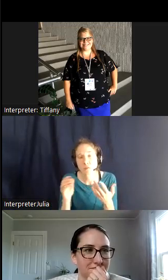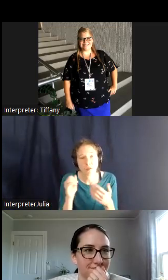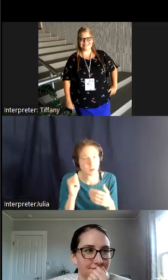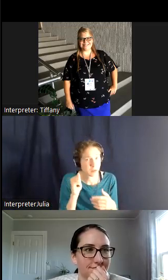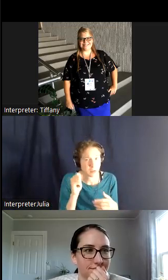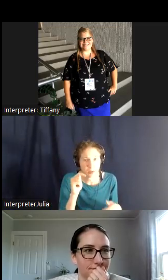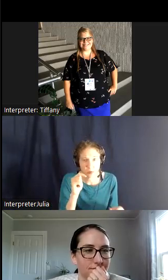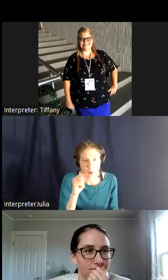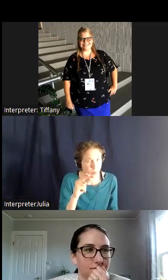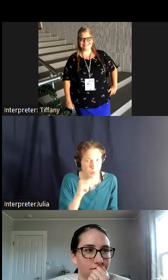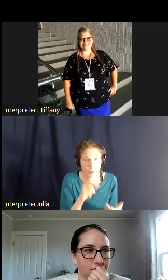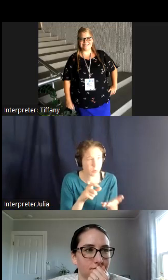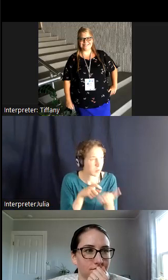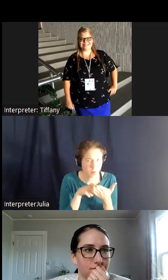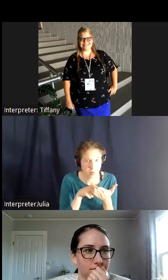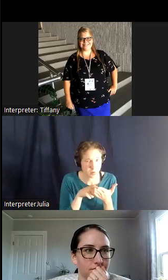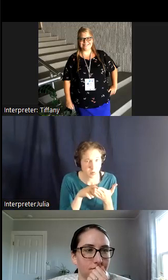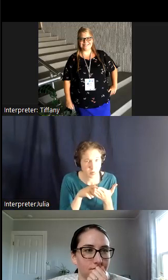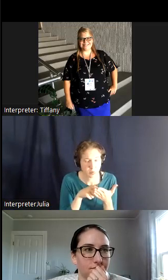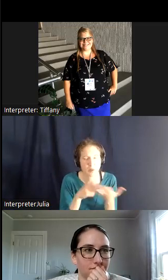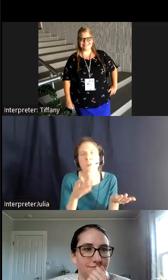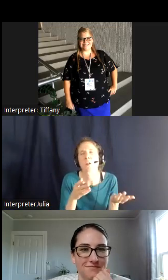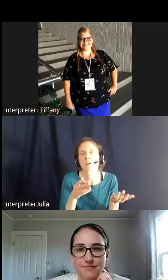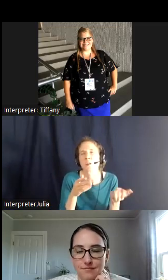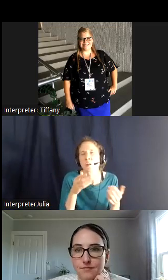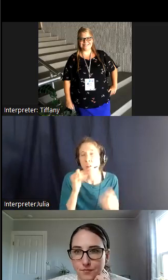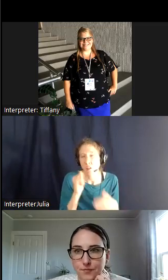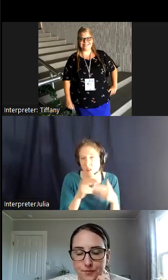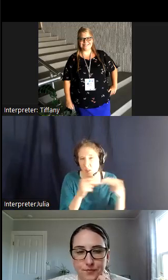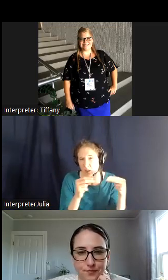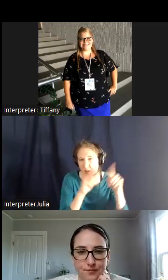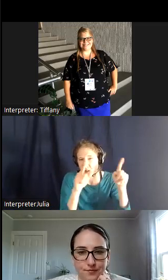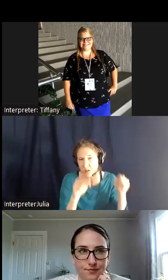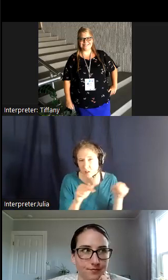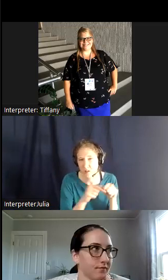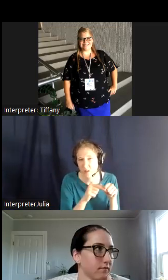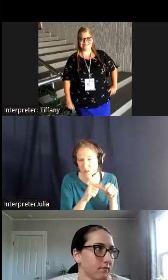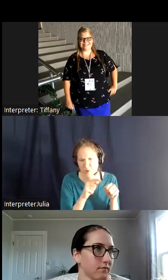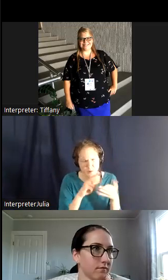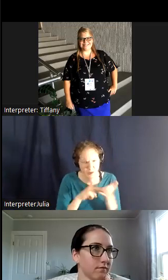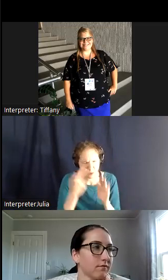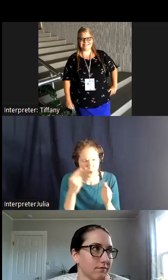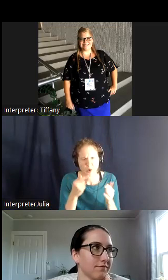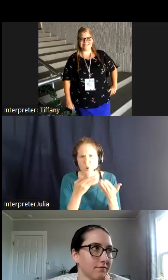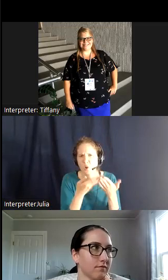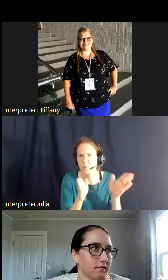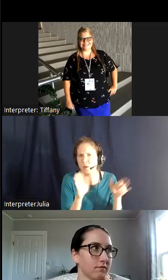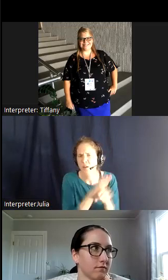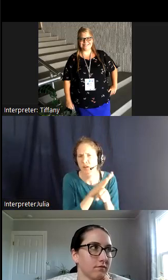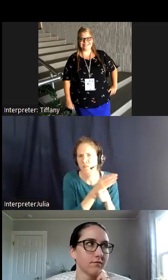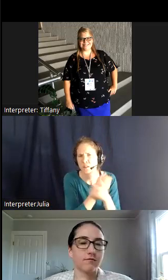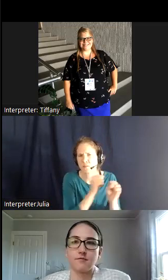required. Thinking back to the slide, I'm guessing that was regarding for comprehensive safety net providers.